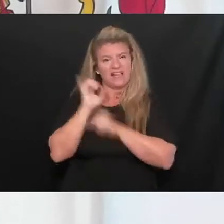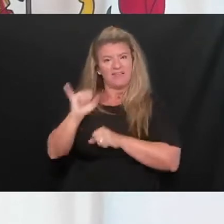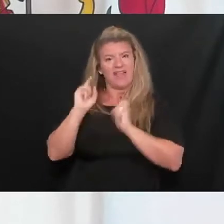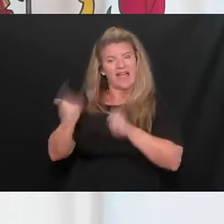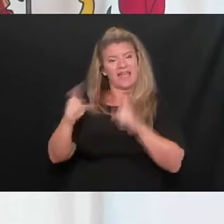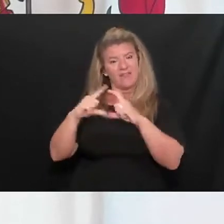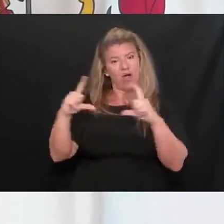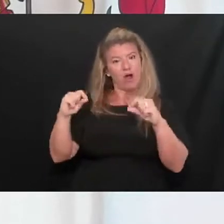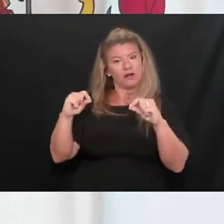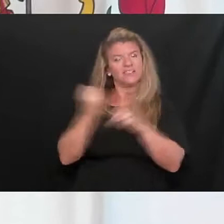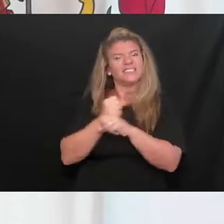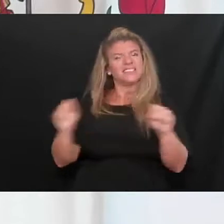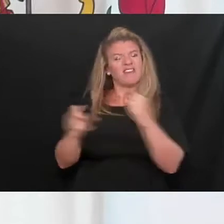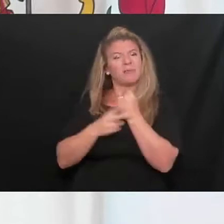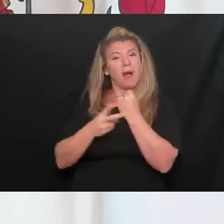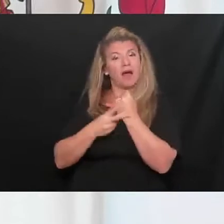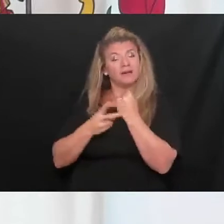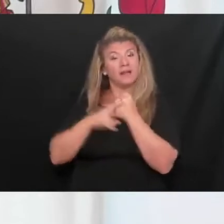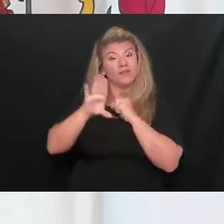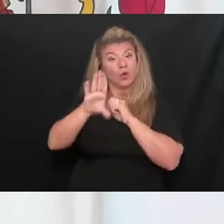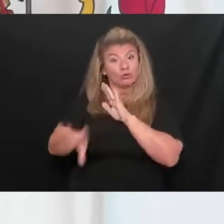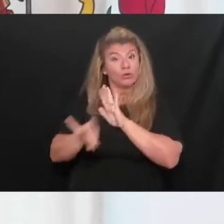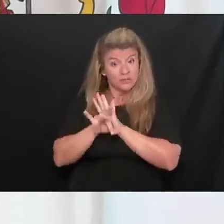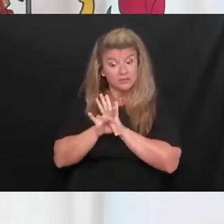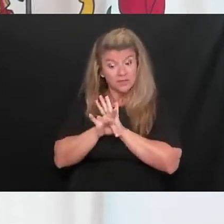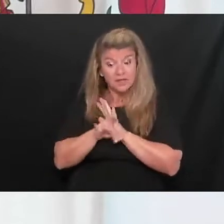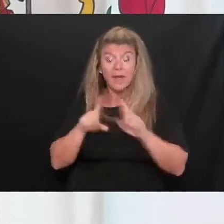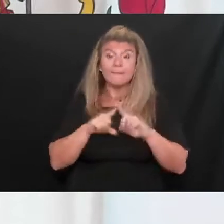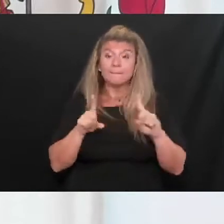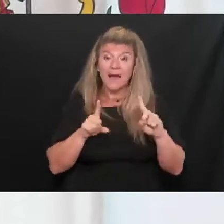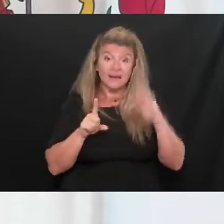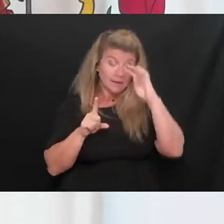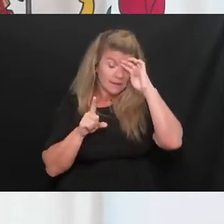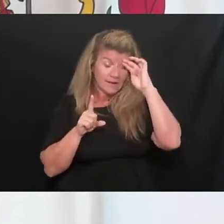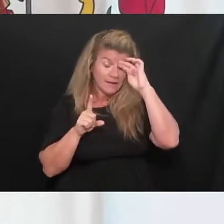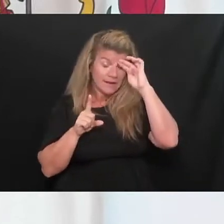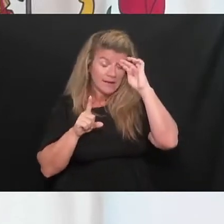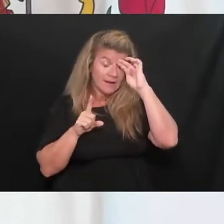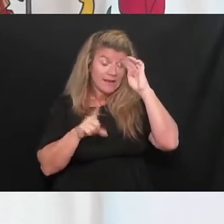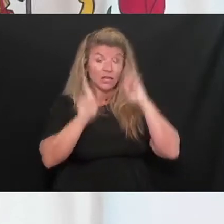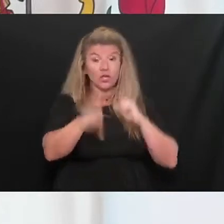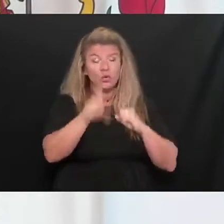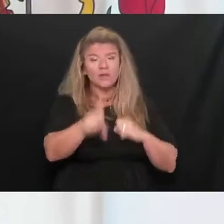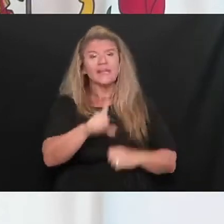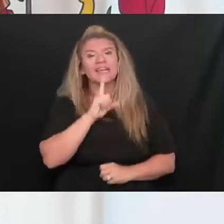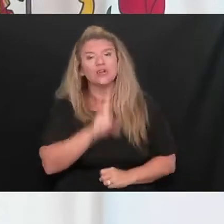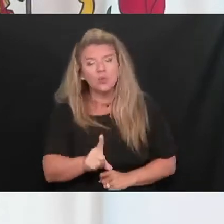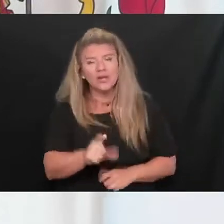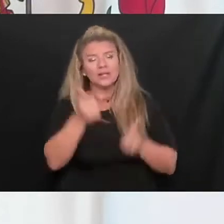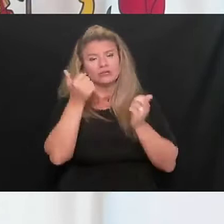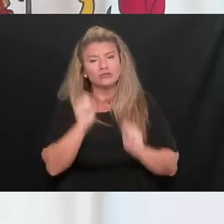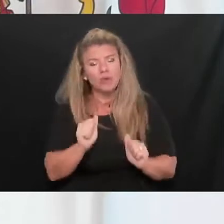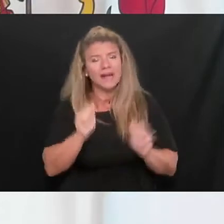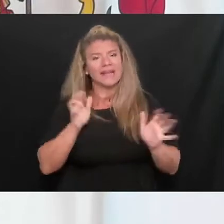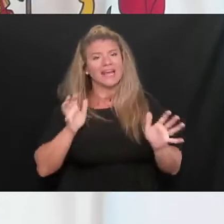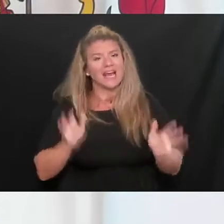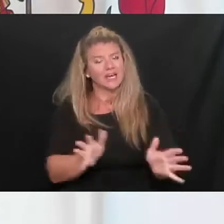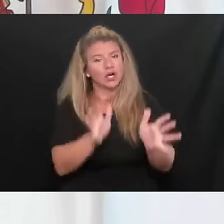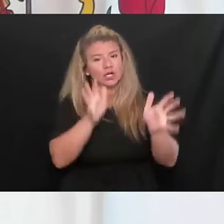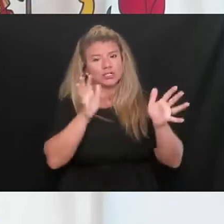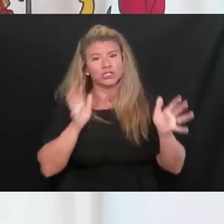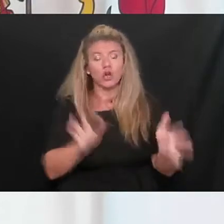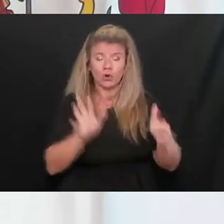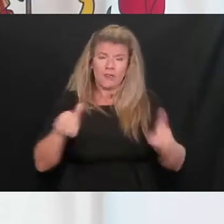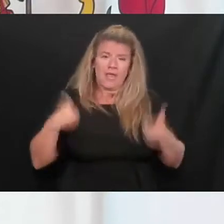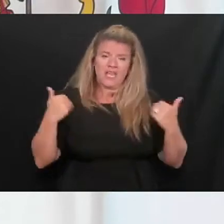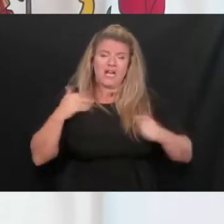card or a savings bond at their choice, but absolutely you need to really try to push and encourage our